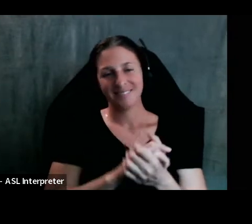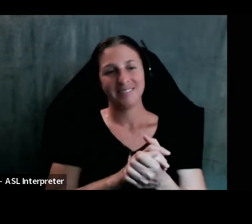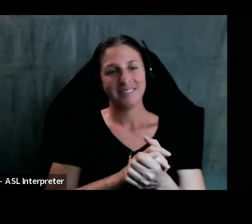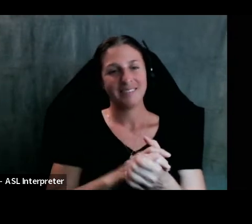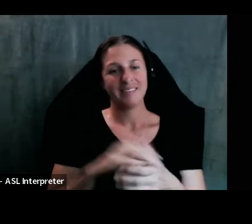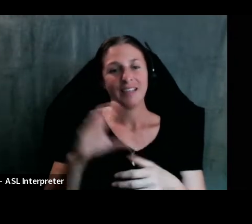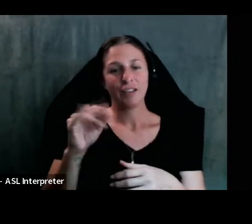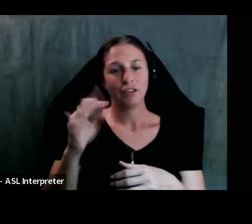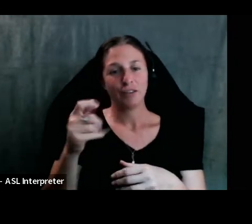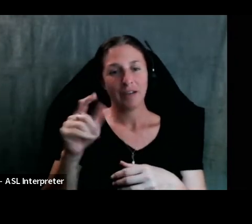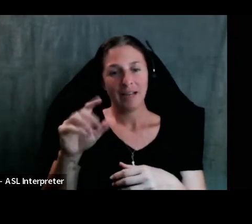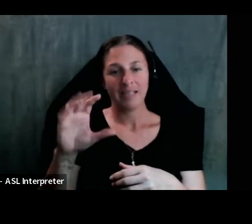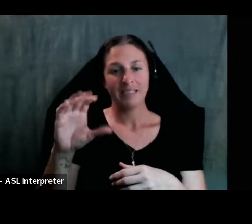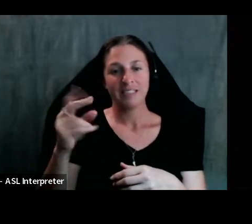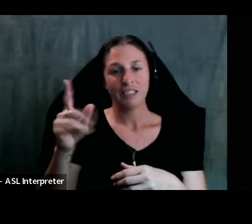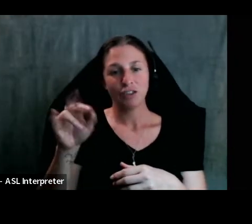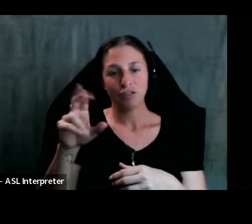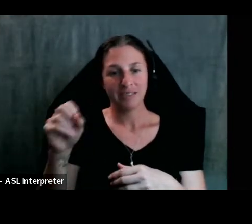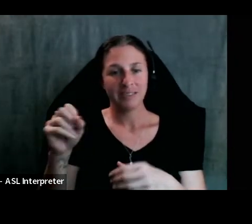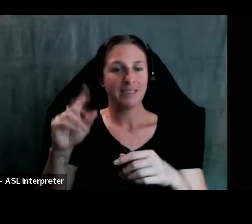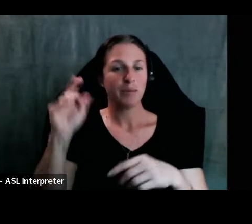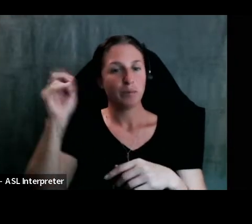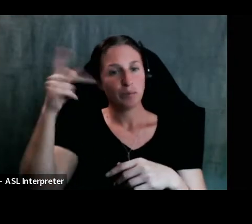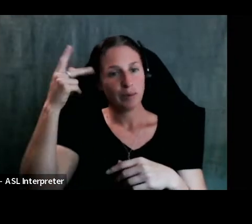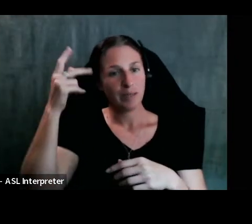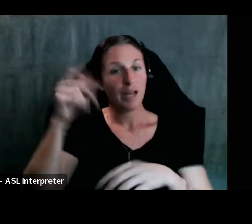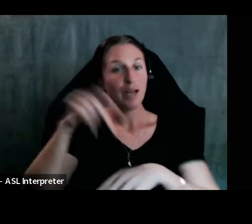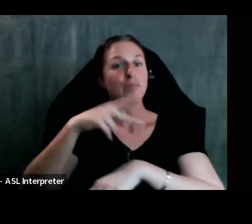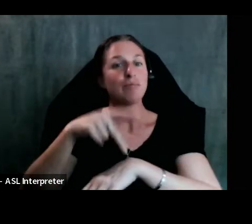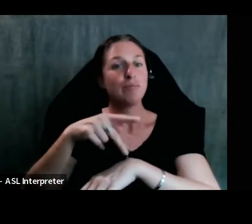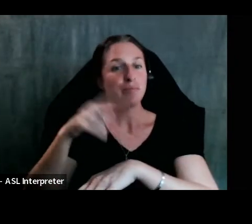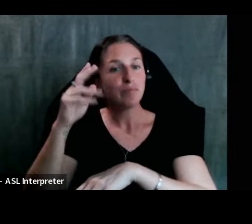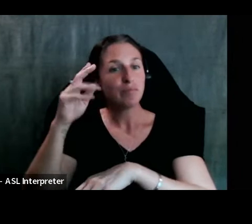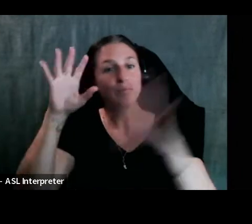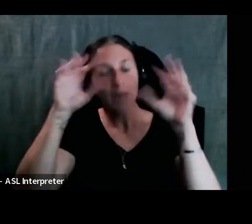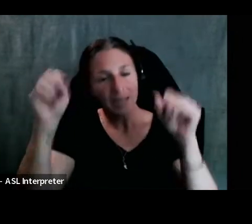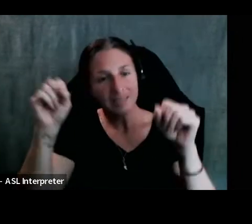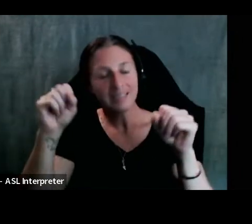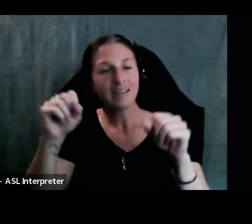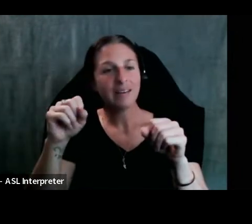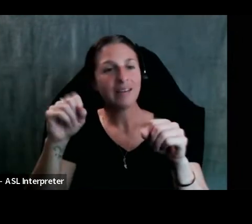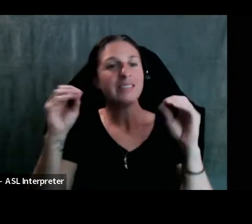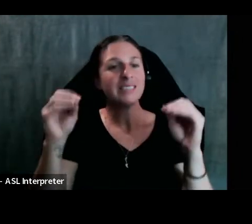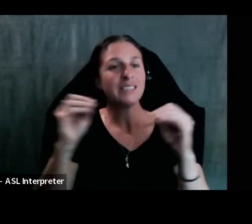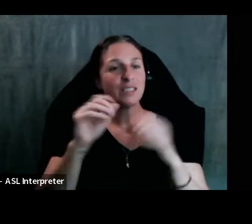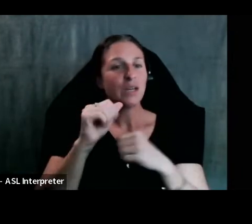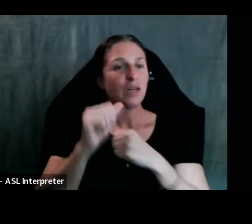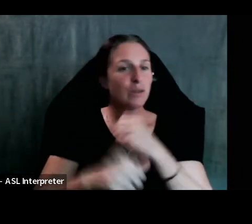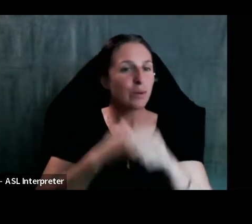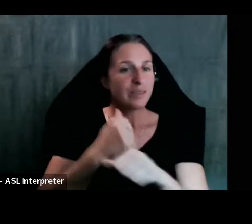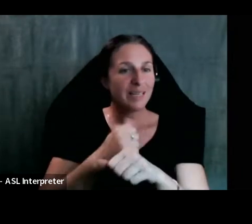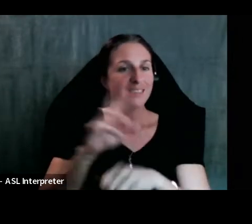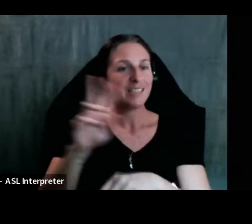Craig Childress. I'm the president of the Teachers Association, and this is Rachel Lauderdale. She's the vice president. Yeah.